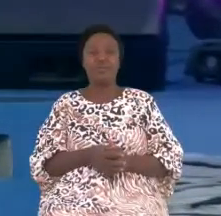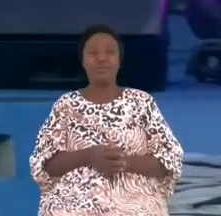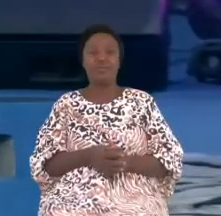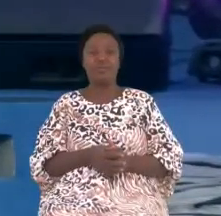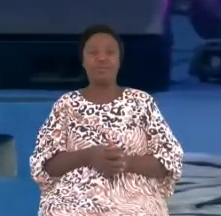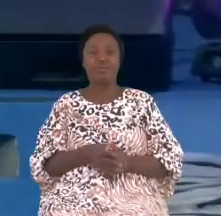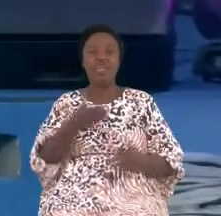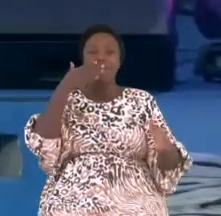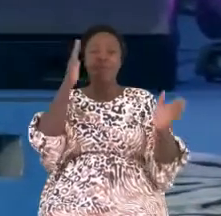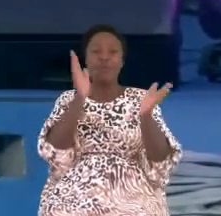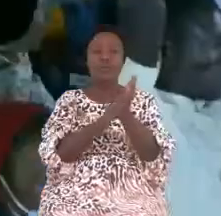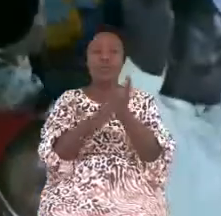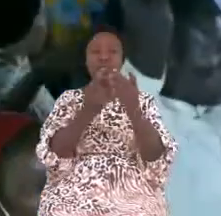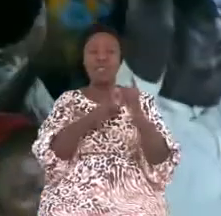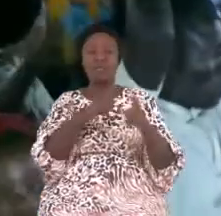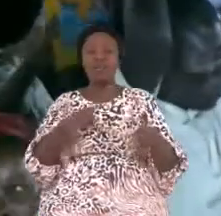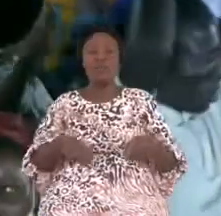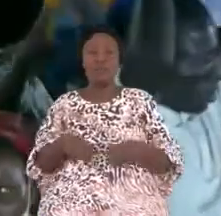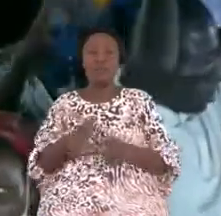praise the lord